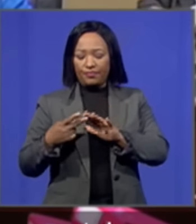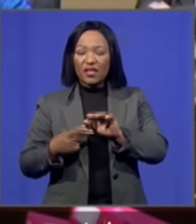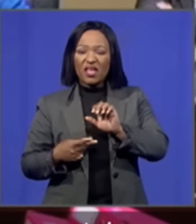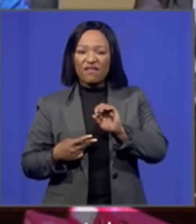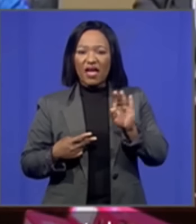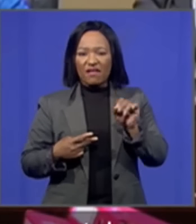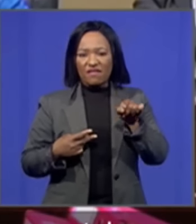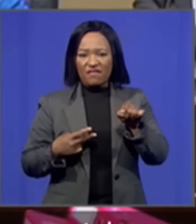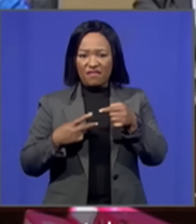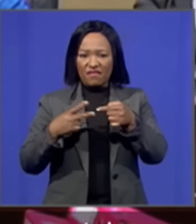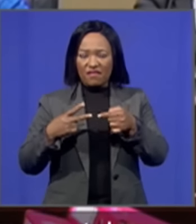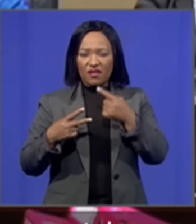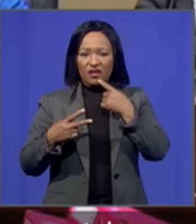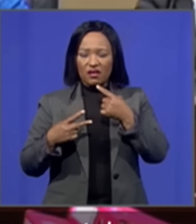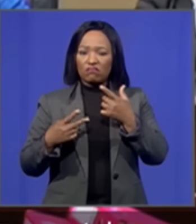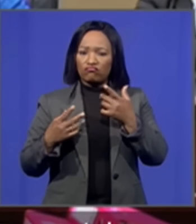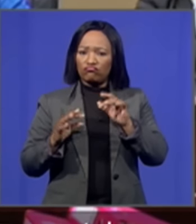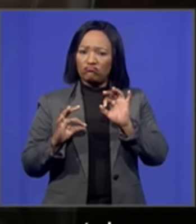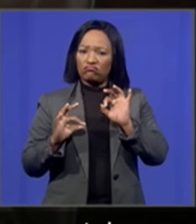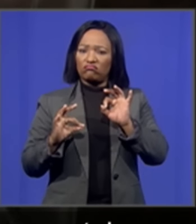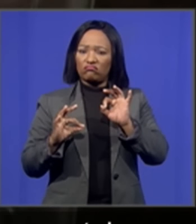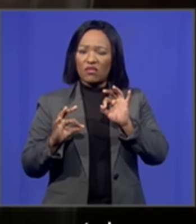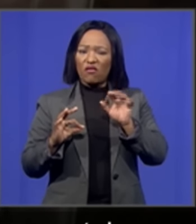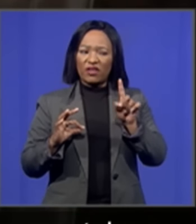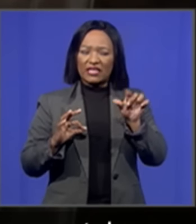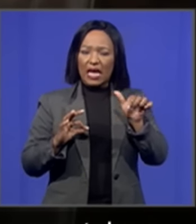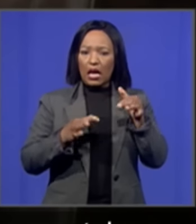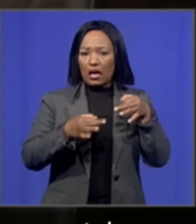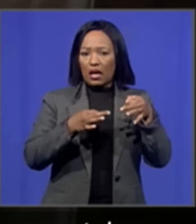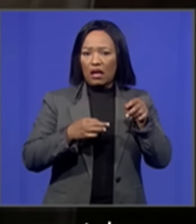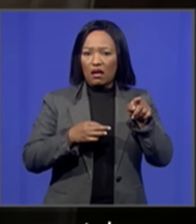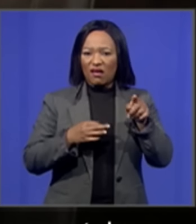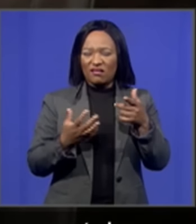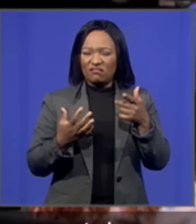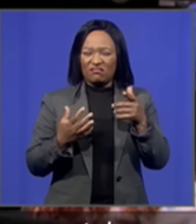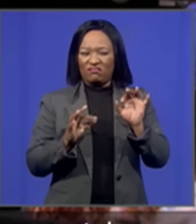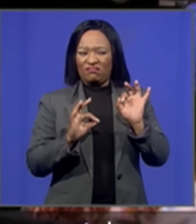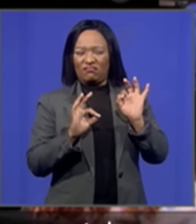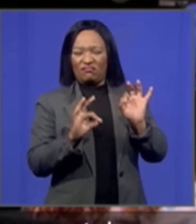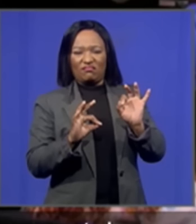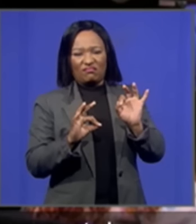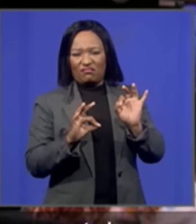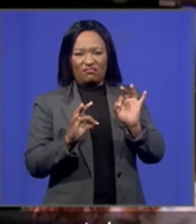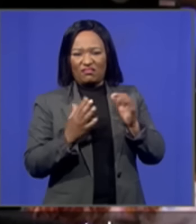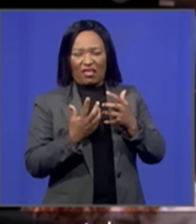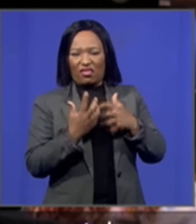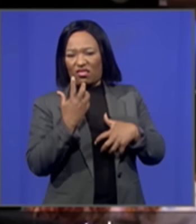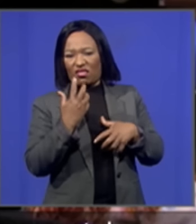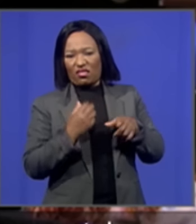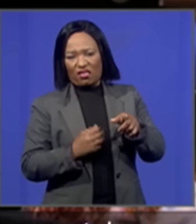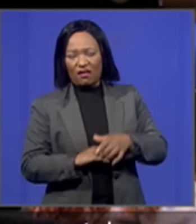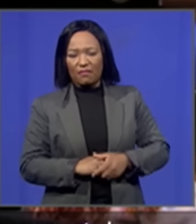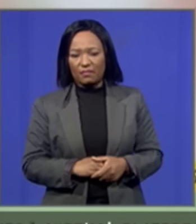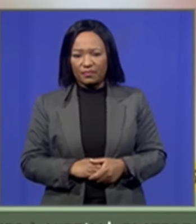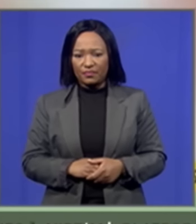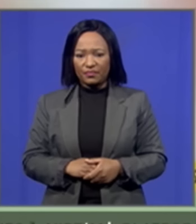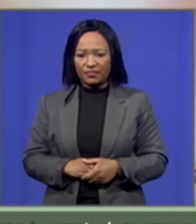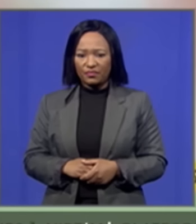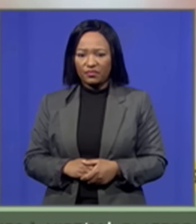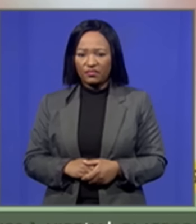tlhalositse karolo ya go nonofa le go tsepama e tsitsintsweng ke DA jaaka e sa tlhapa ebile e se mo molaotheong. We just